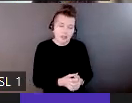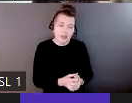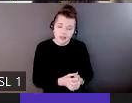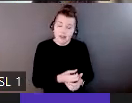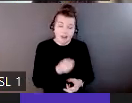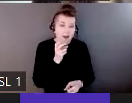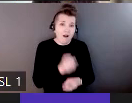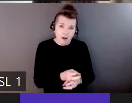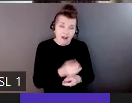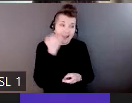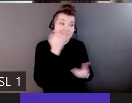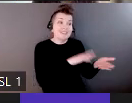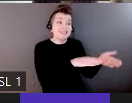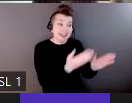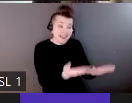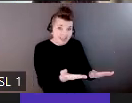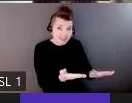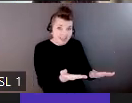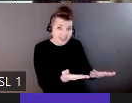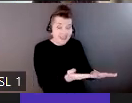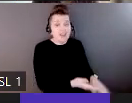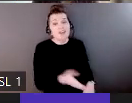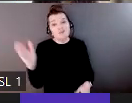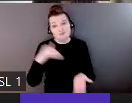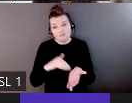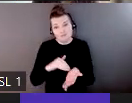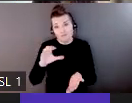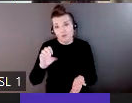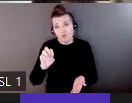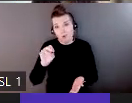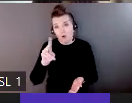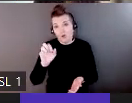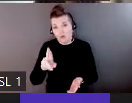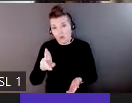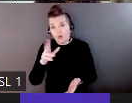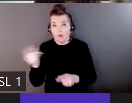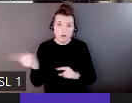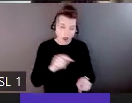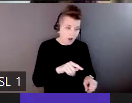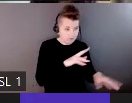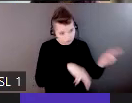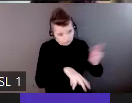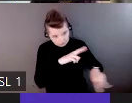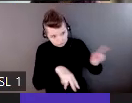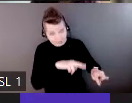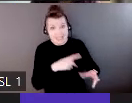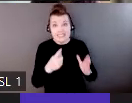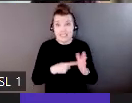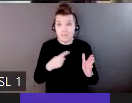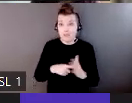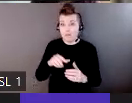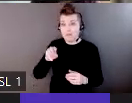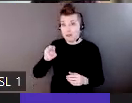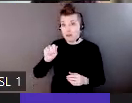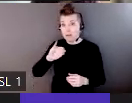involved. So the coroner comes in and would take carriage of the investigation, sometimes pulling in our major crimes, sometimes our office to